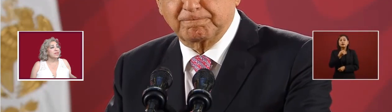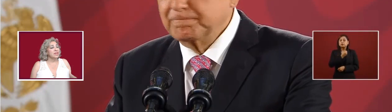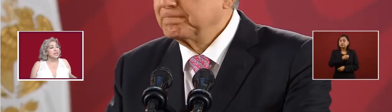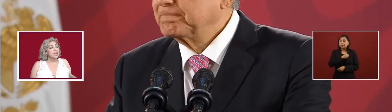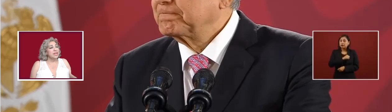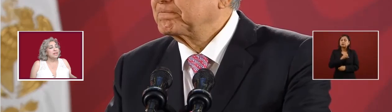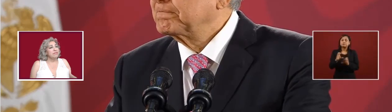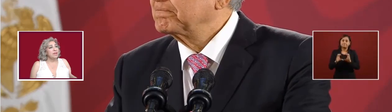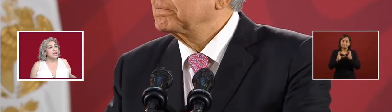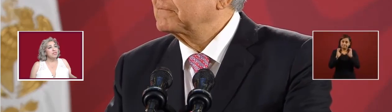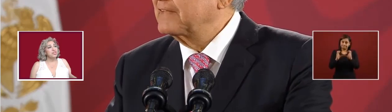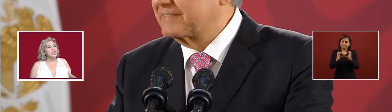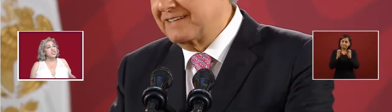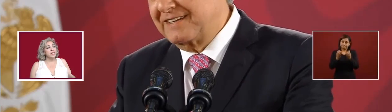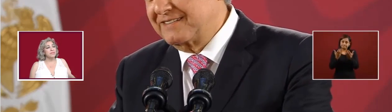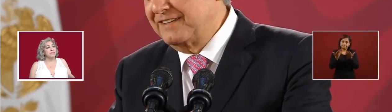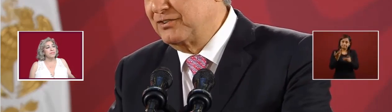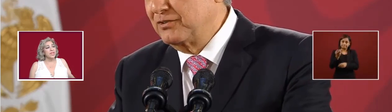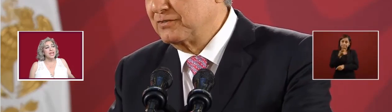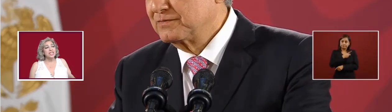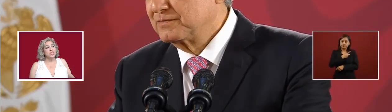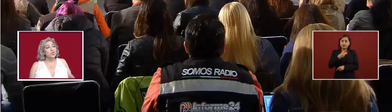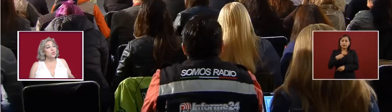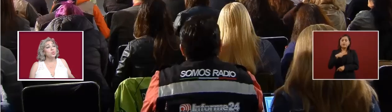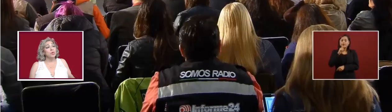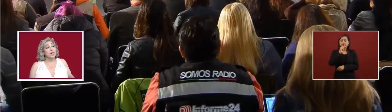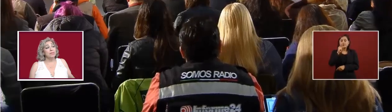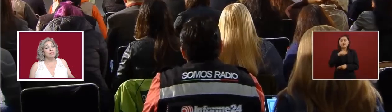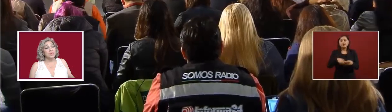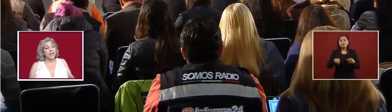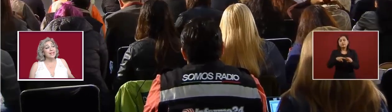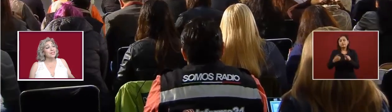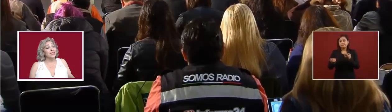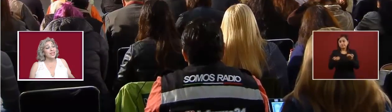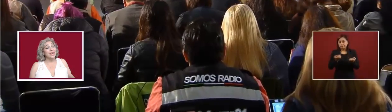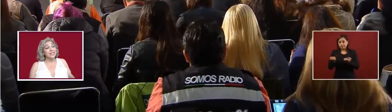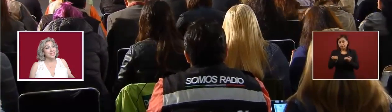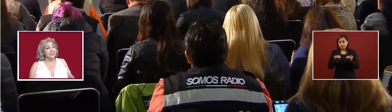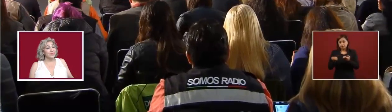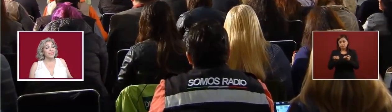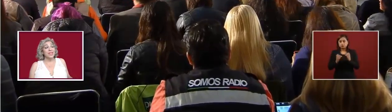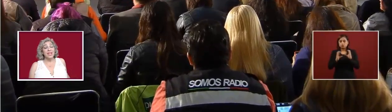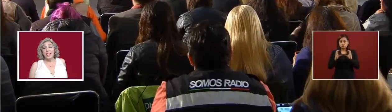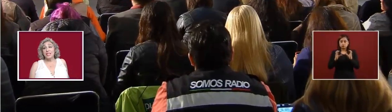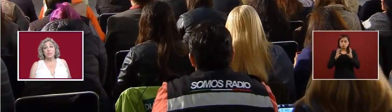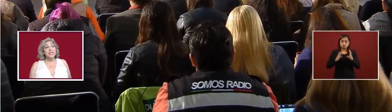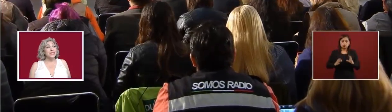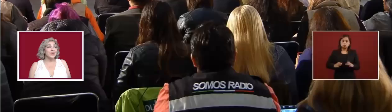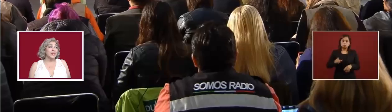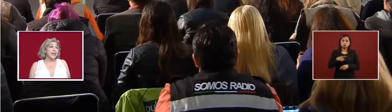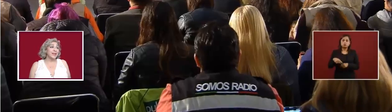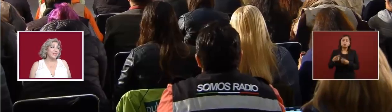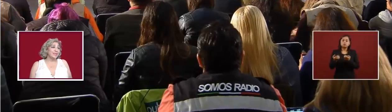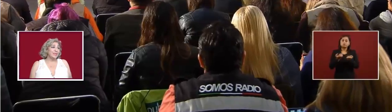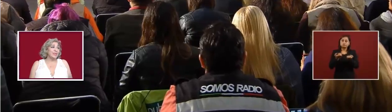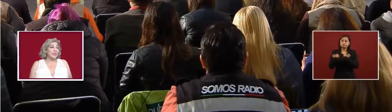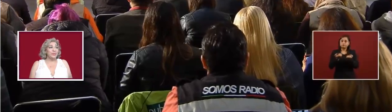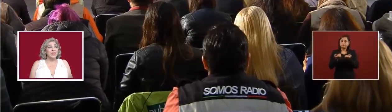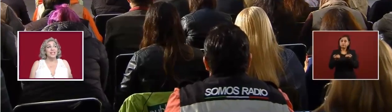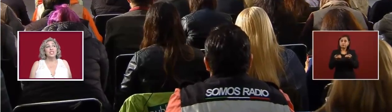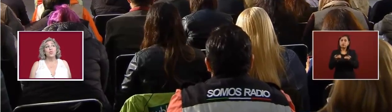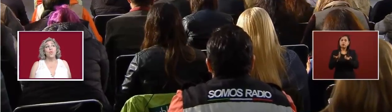and nutrition and to do exercise as much as you can